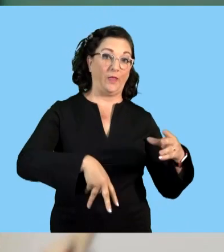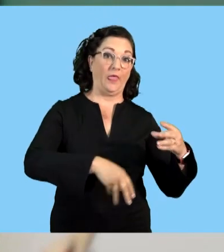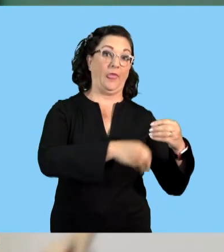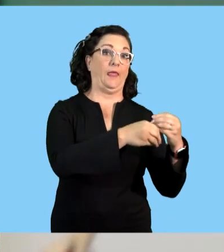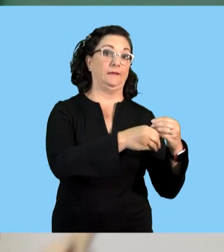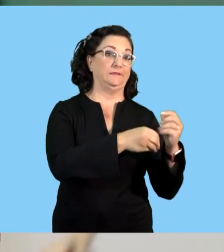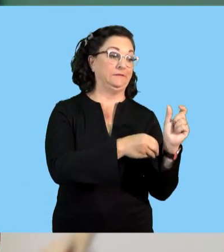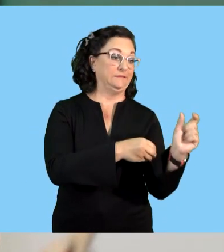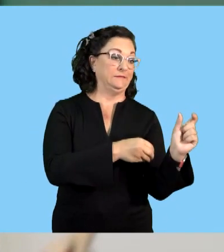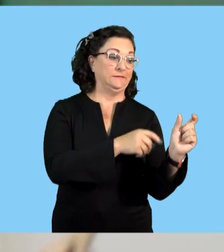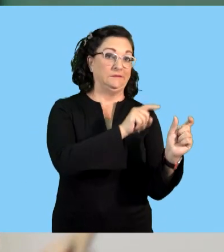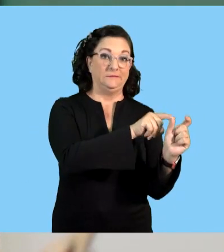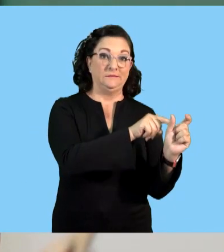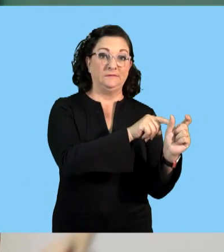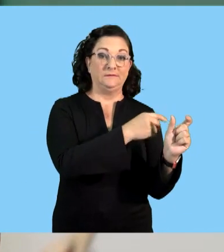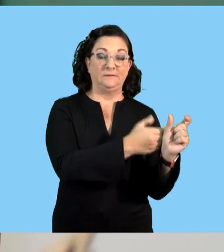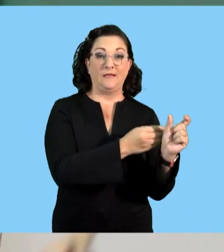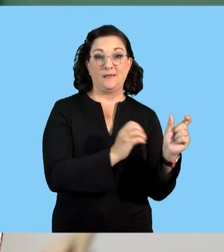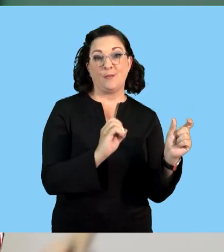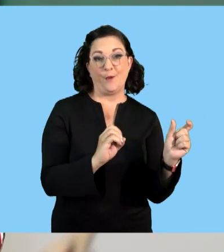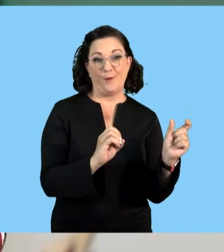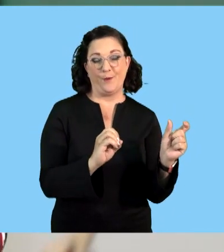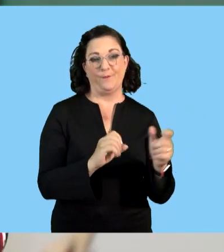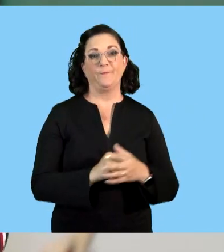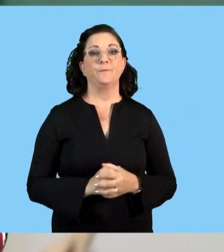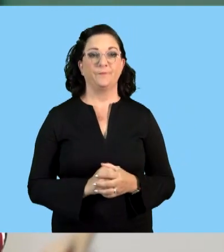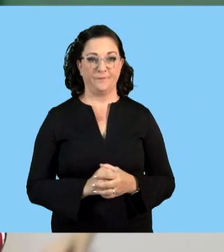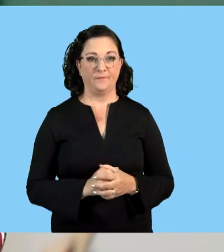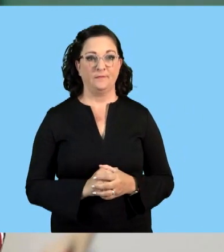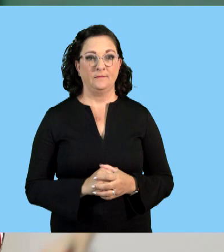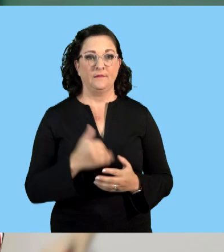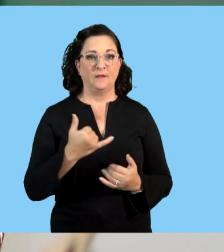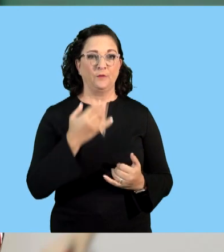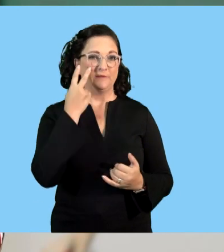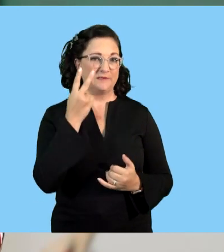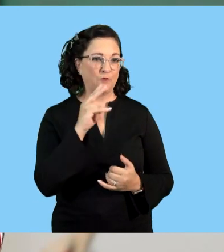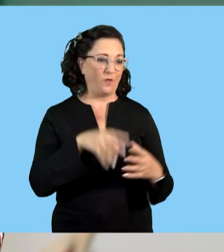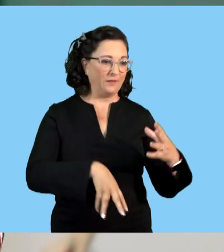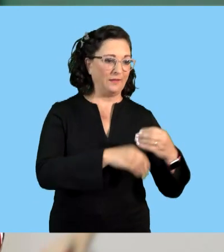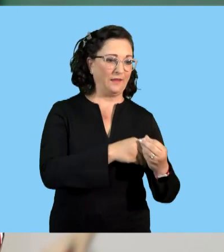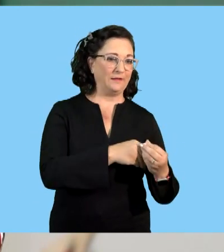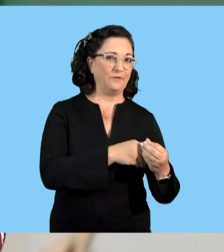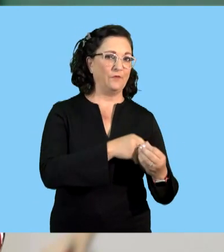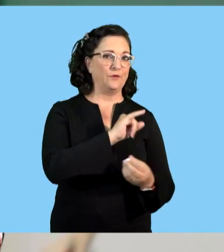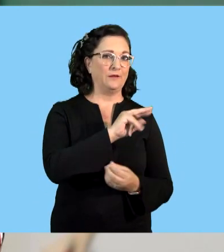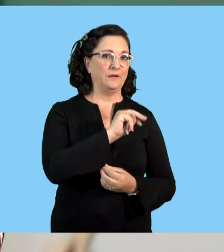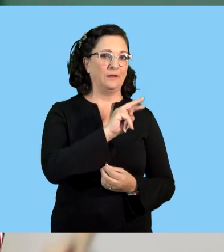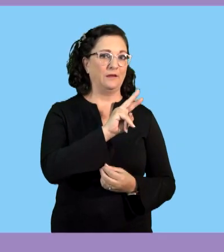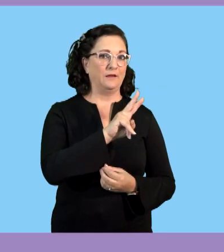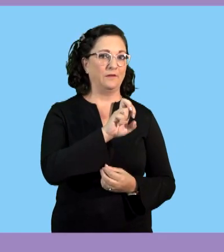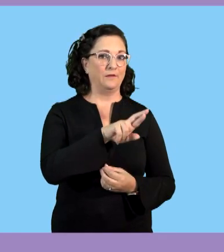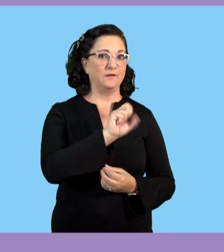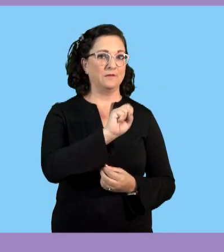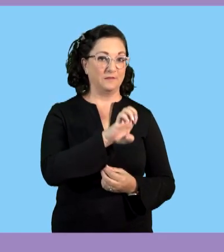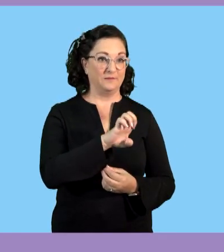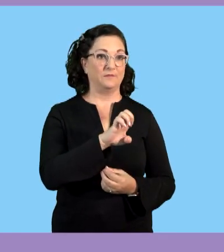add to the given number so that our answer is 0. So let's quickly look at those additive inverses of the following numbers. Now,